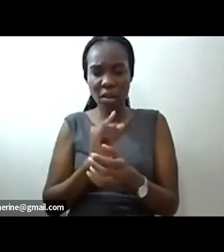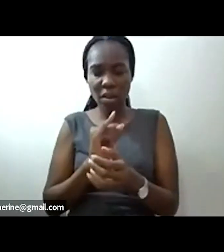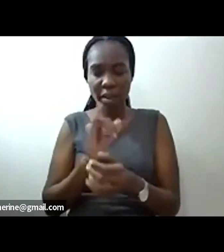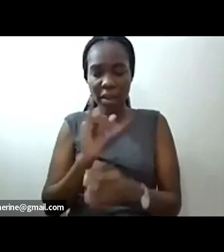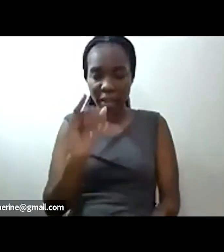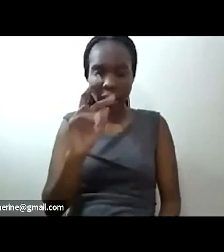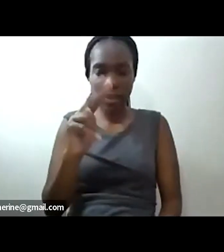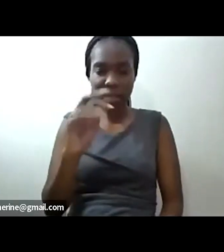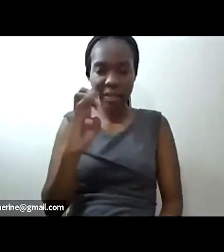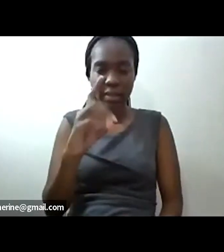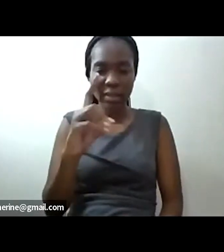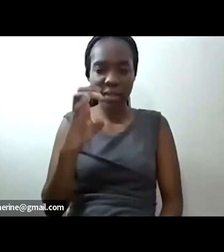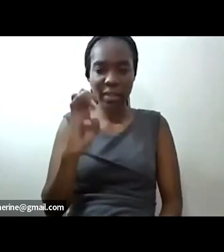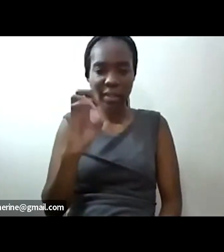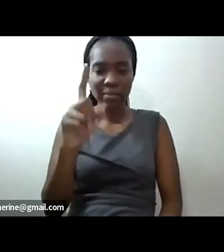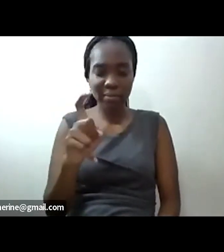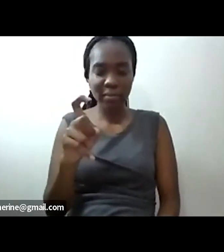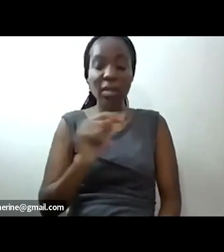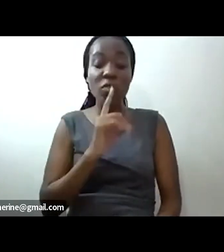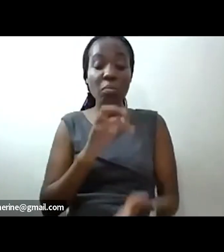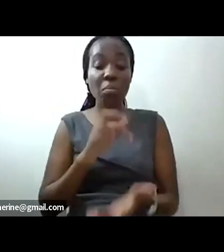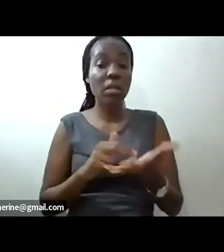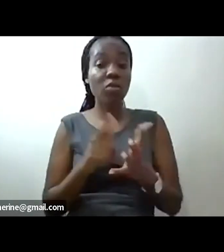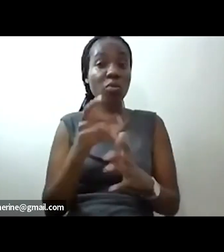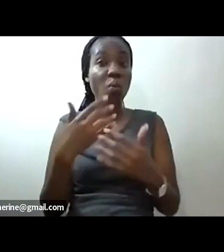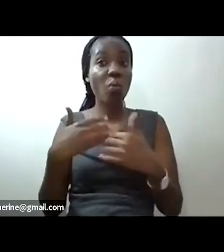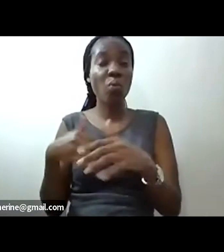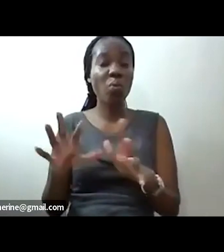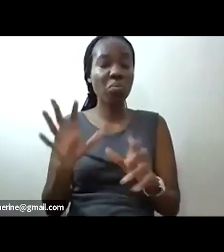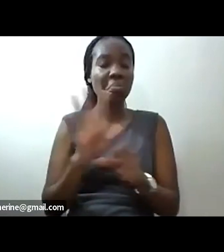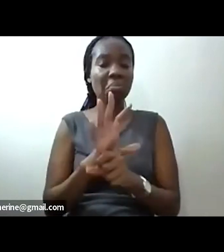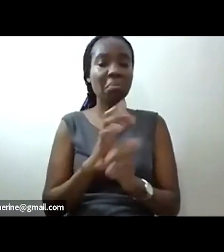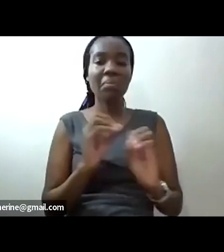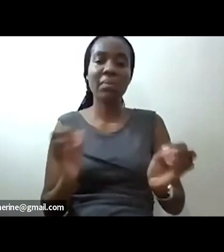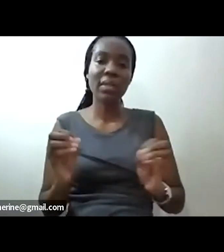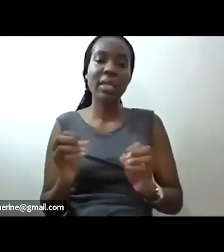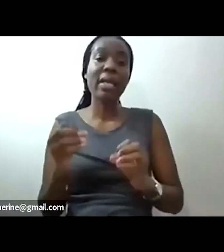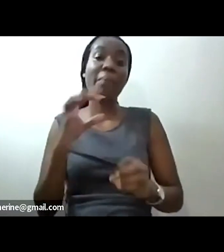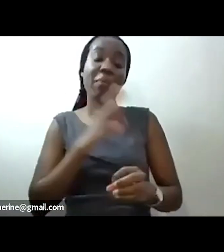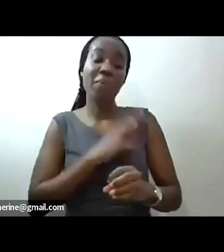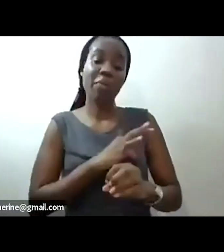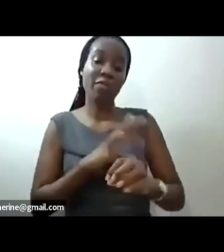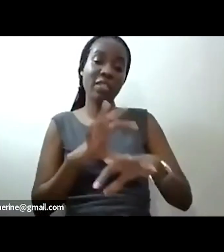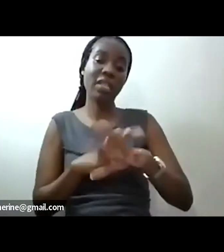don't lose much and you can still gain. So I would say yes, they are also good products to invest in.